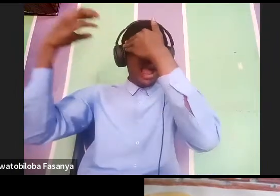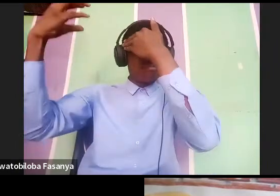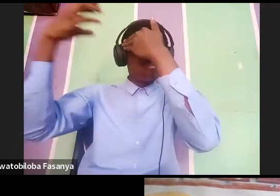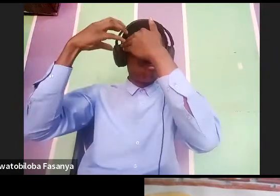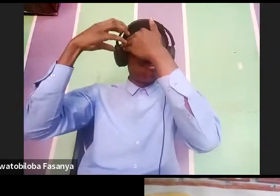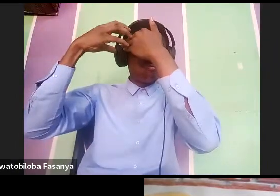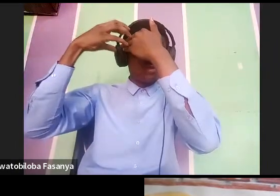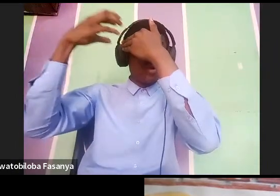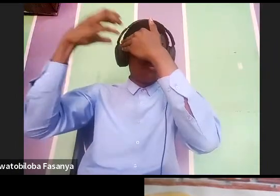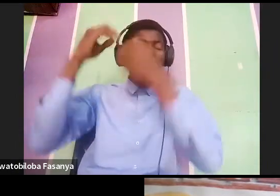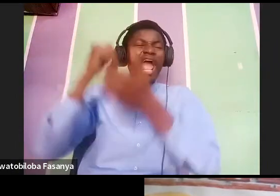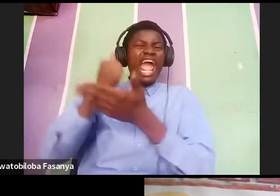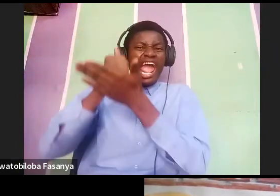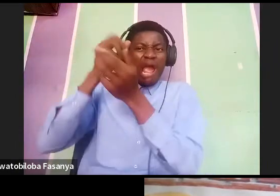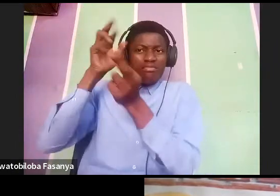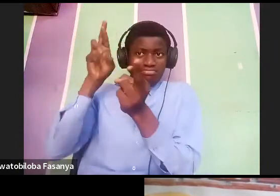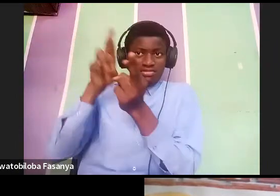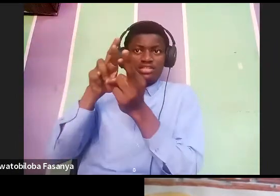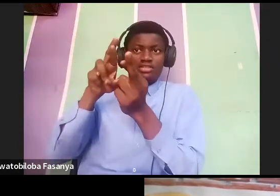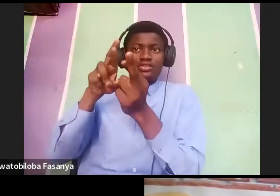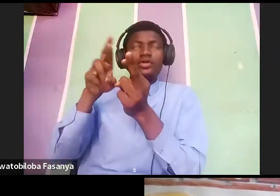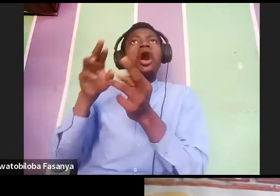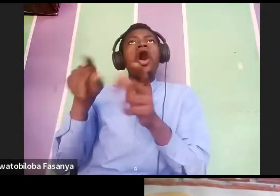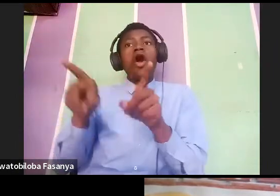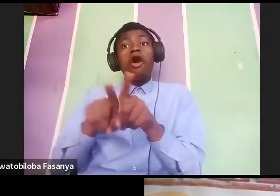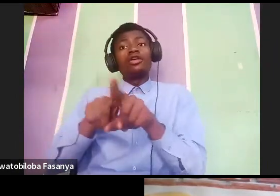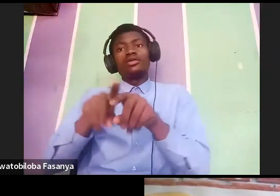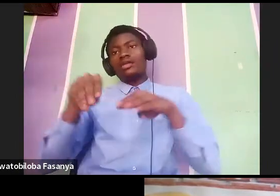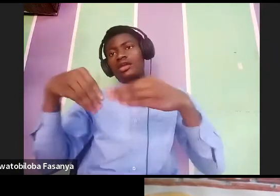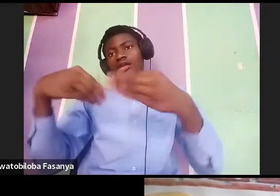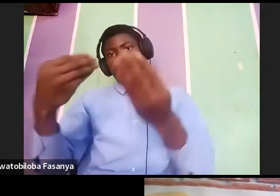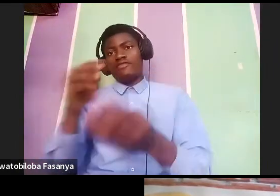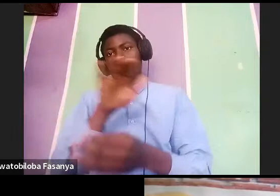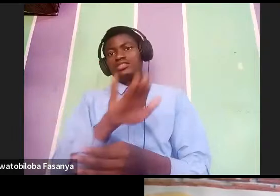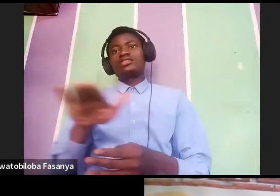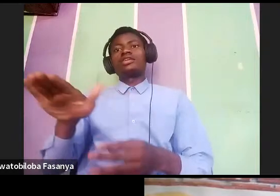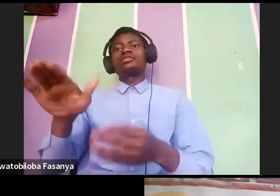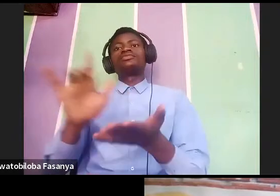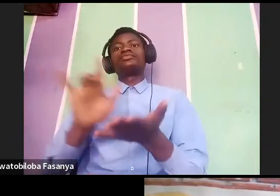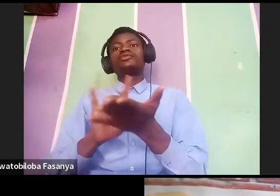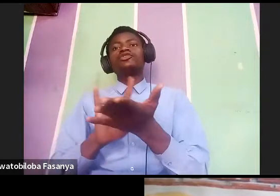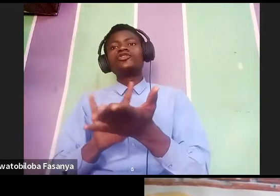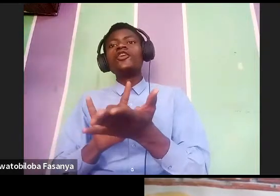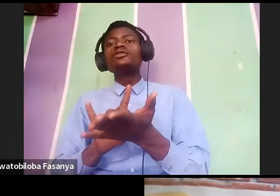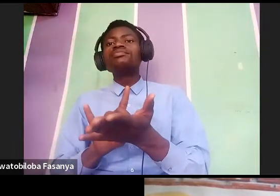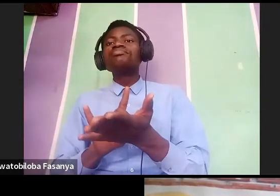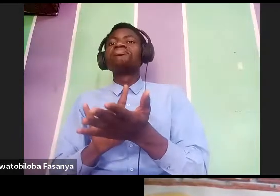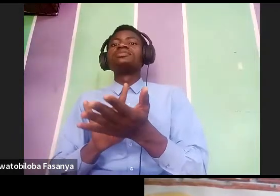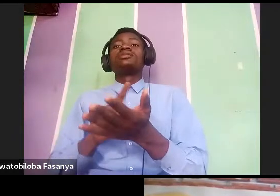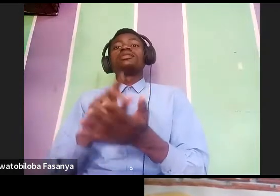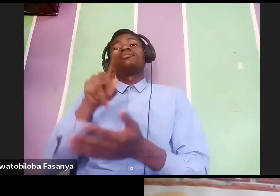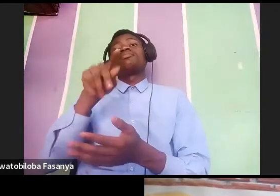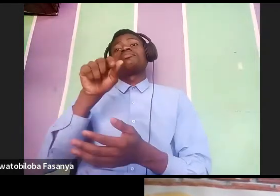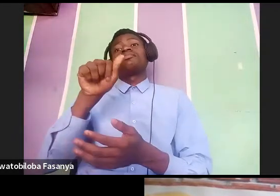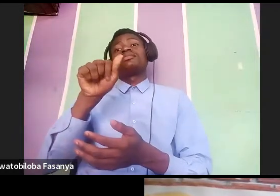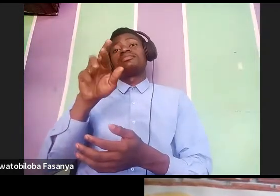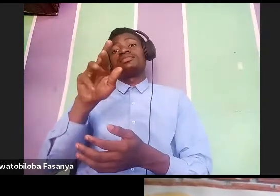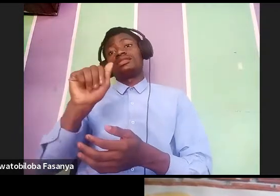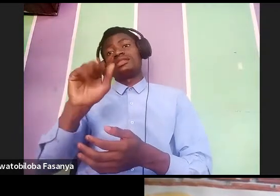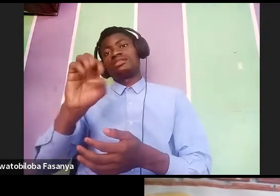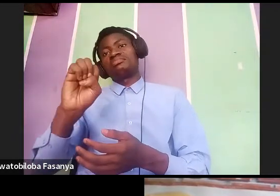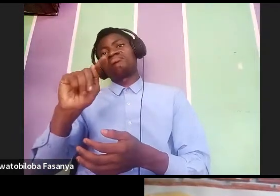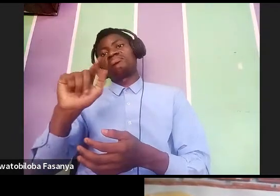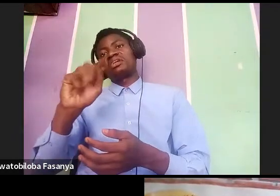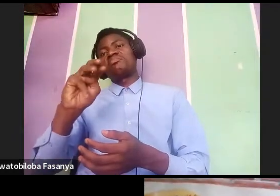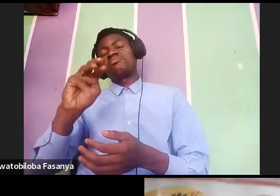non-steroidal inflammatory drugs, that's ibuprofen or paracetamol. And most times, that's just all that you need to do in that kind